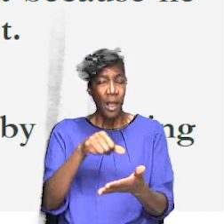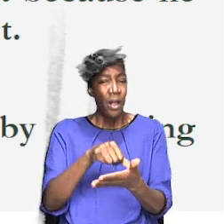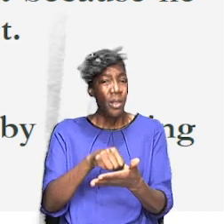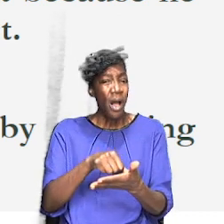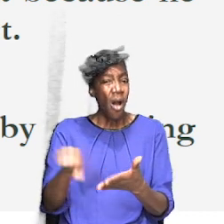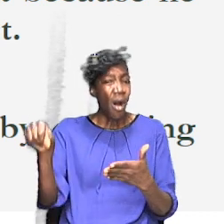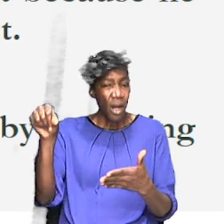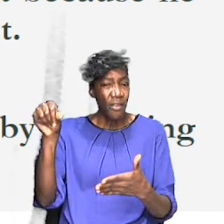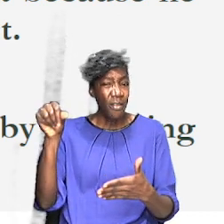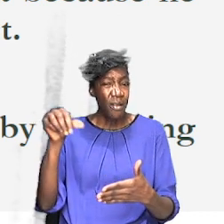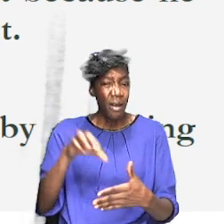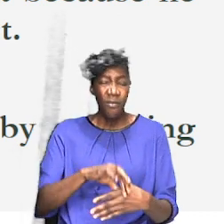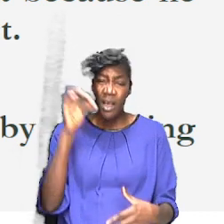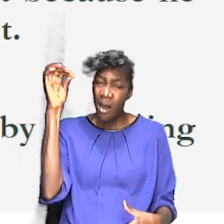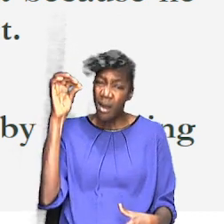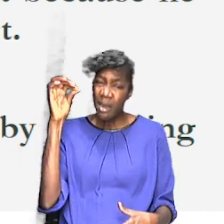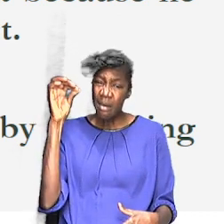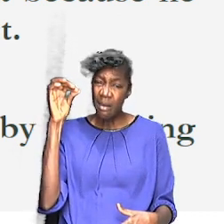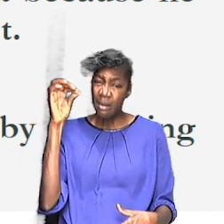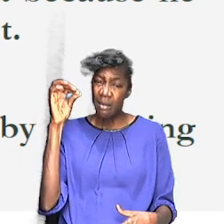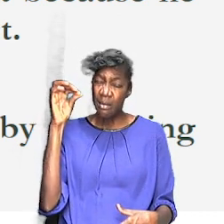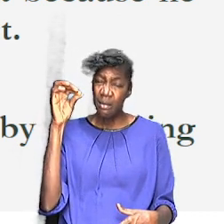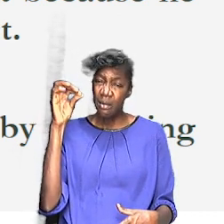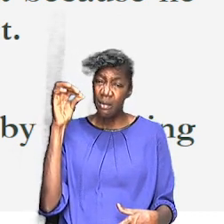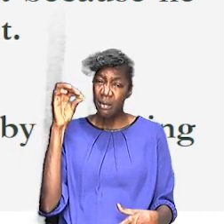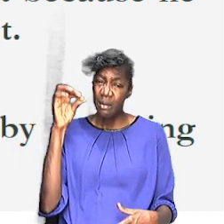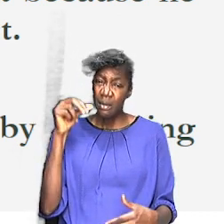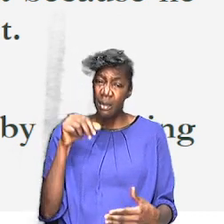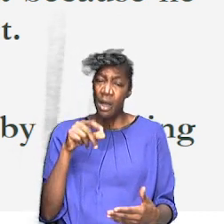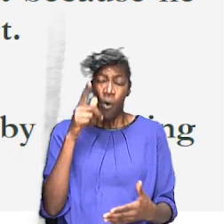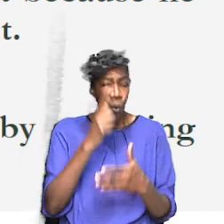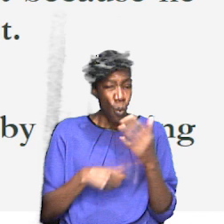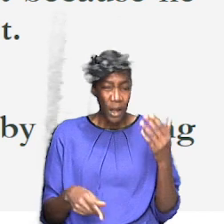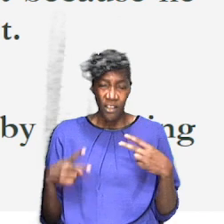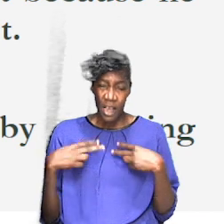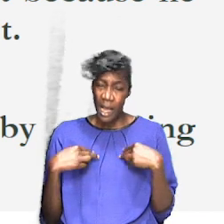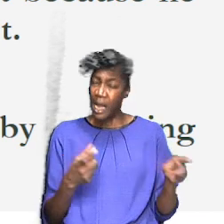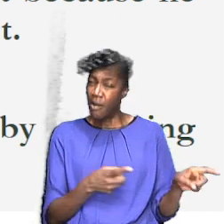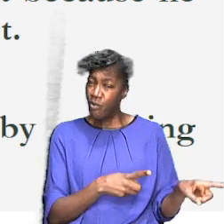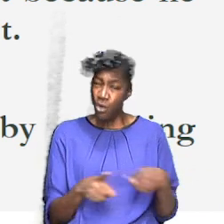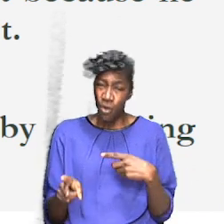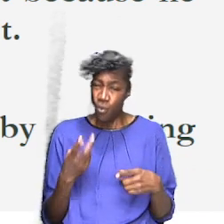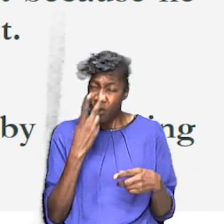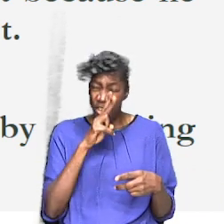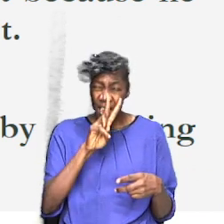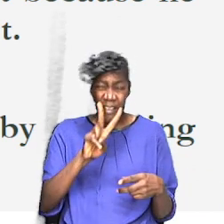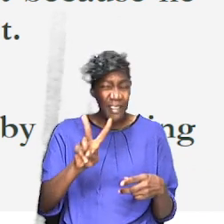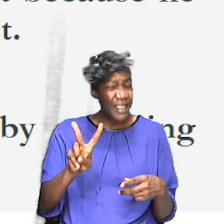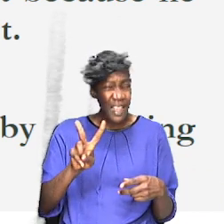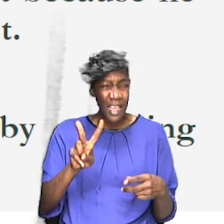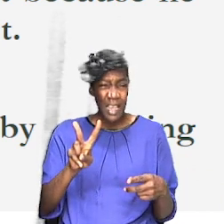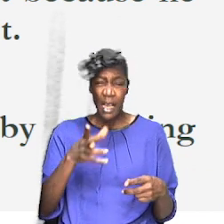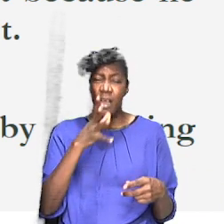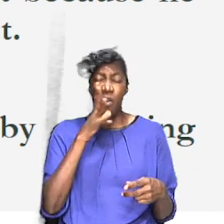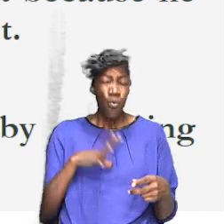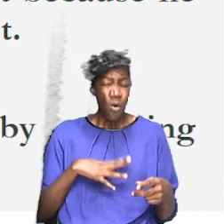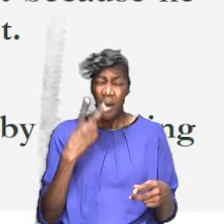her oil and the cost of what she had to do. She saw the presence of God as valuable.